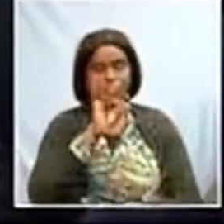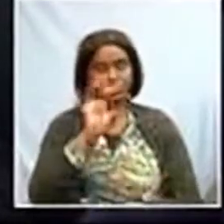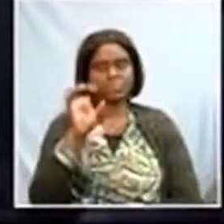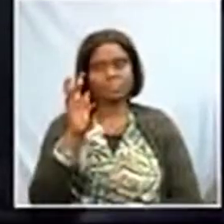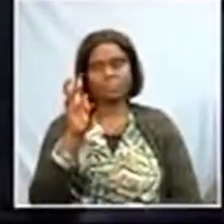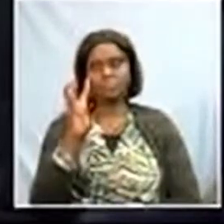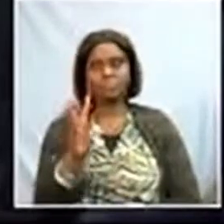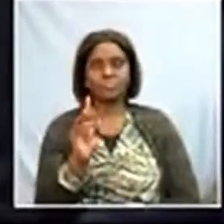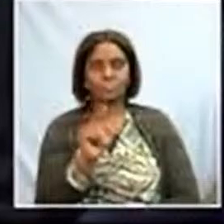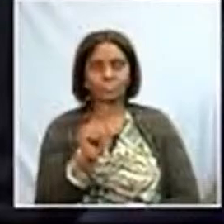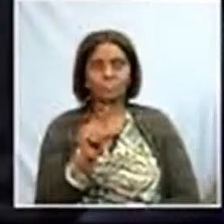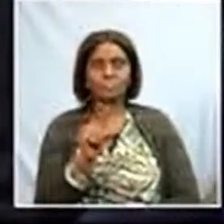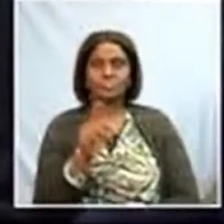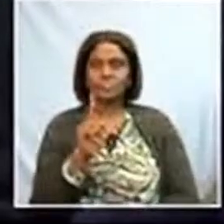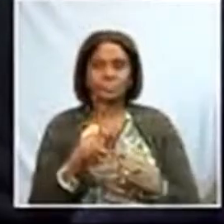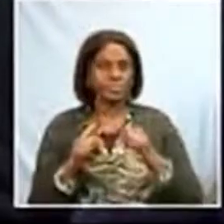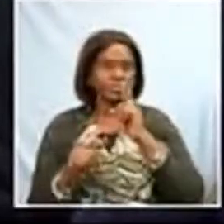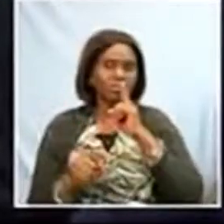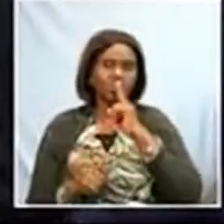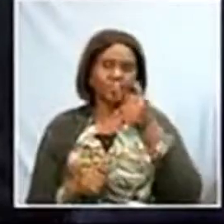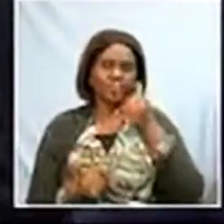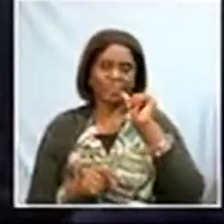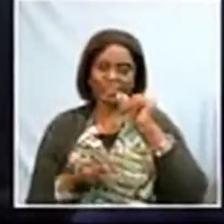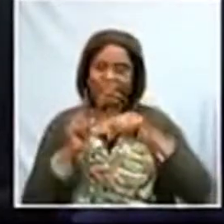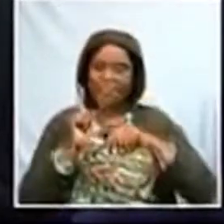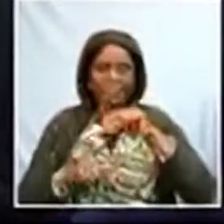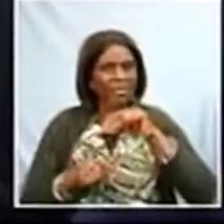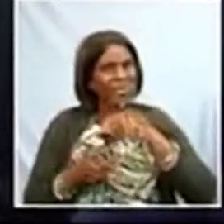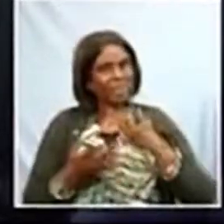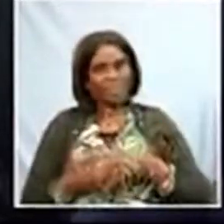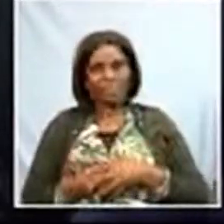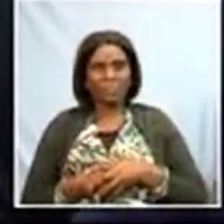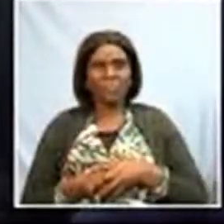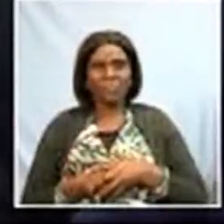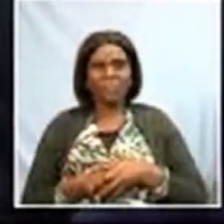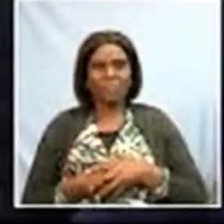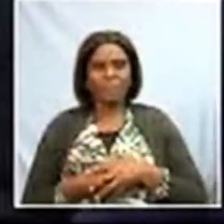149,864. But surely you could not